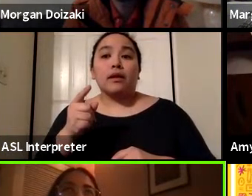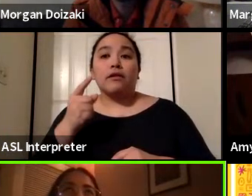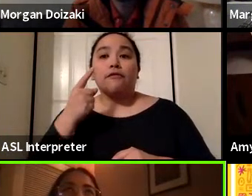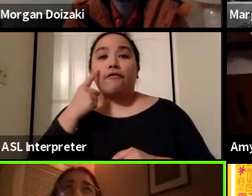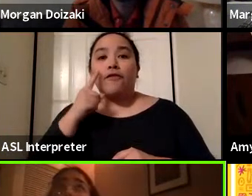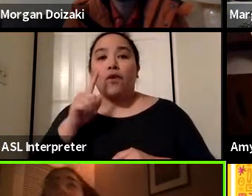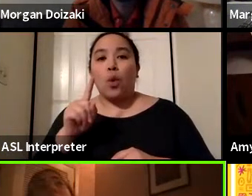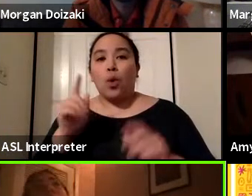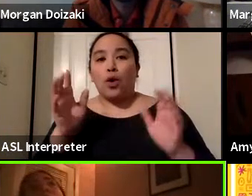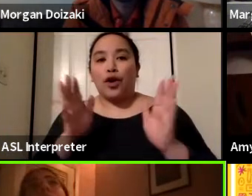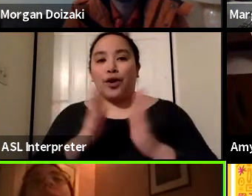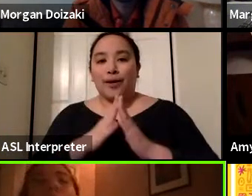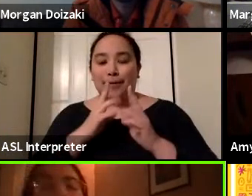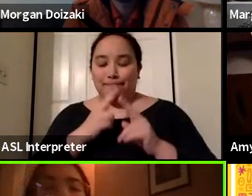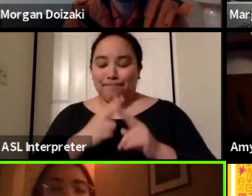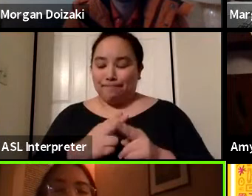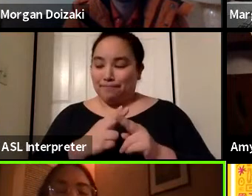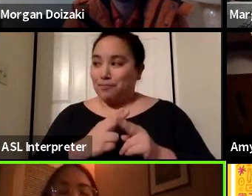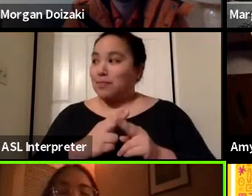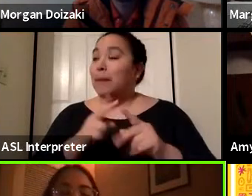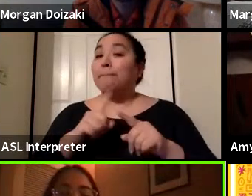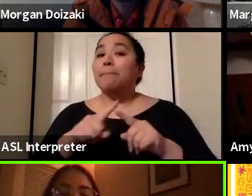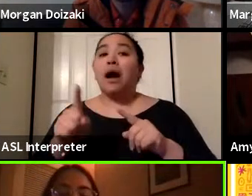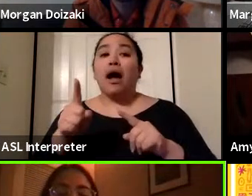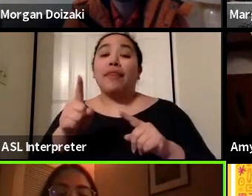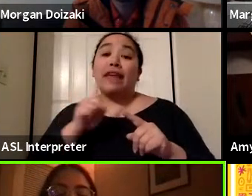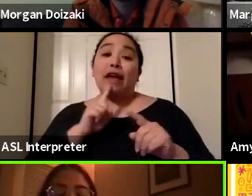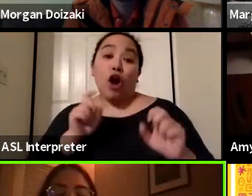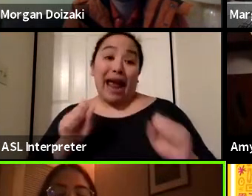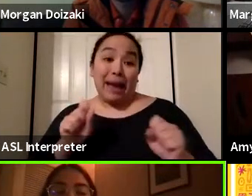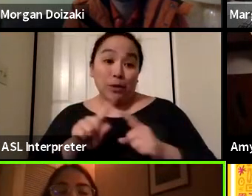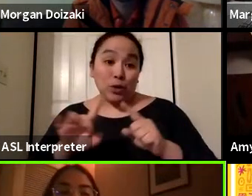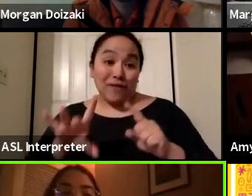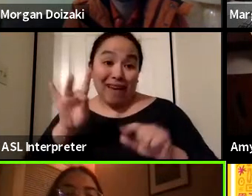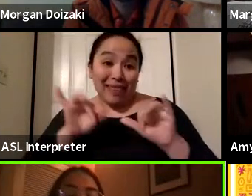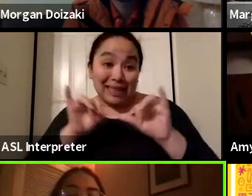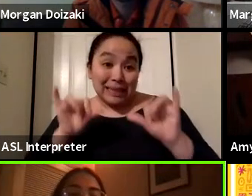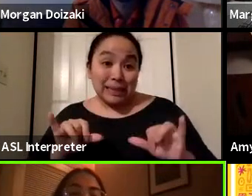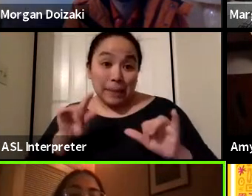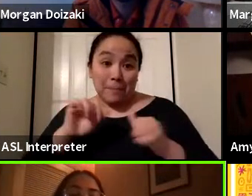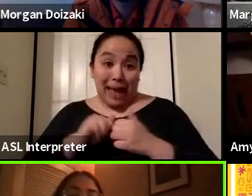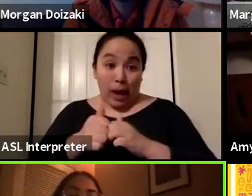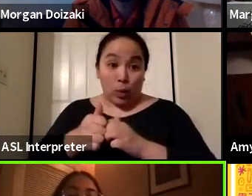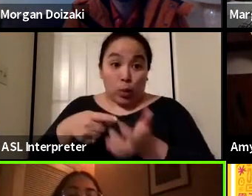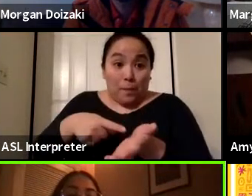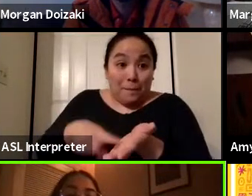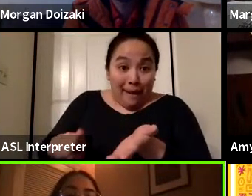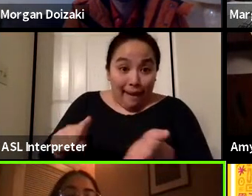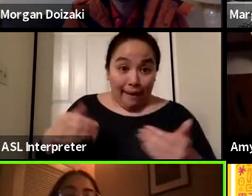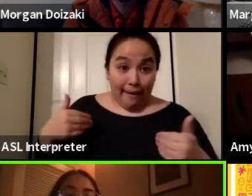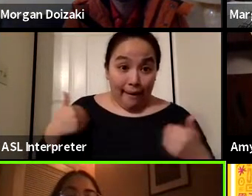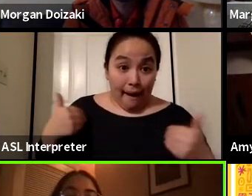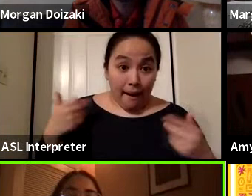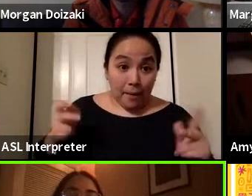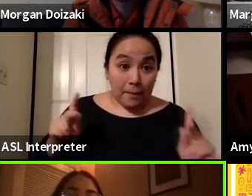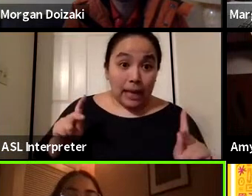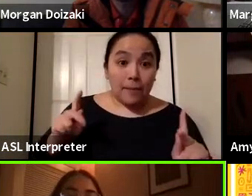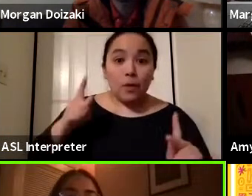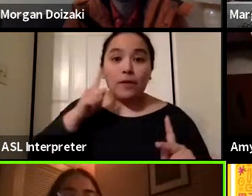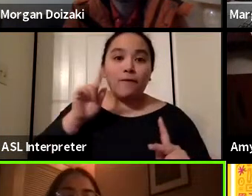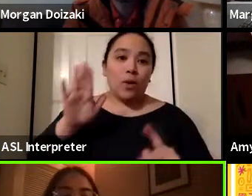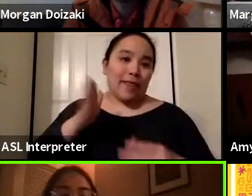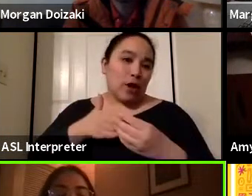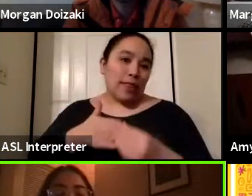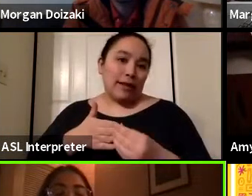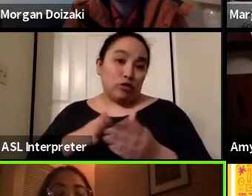what is the word? But they're able to they're trying to find a system of paying young people when they're doing some of their